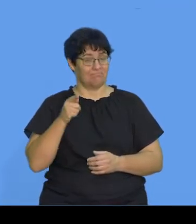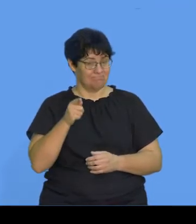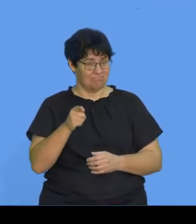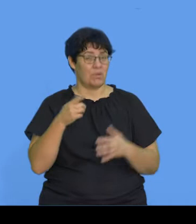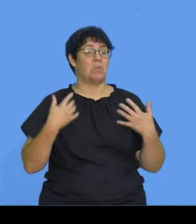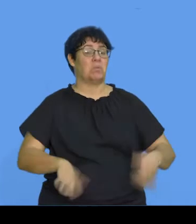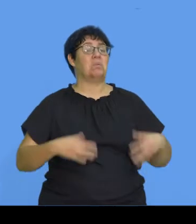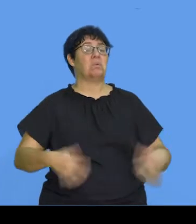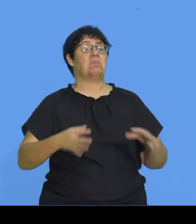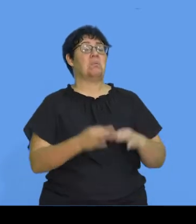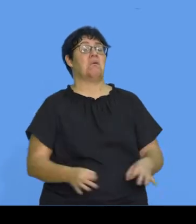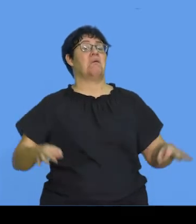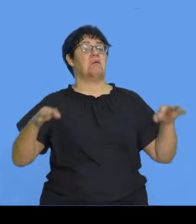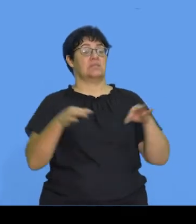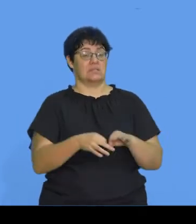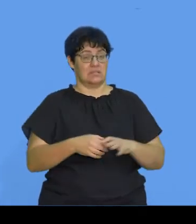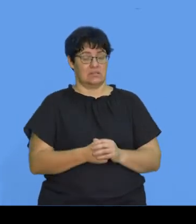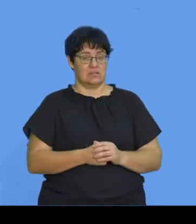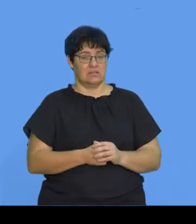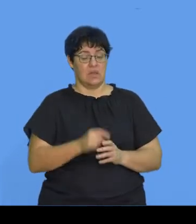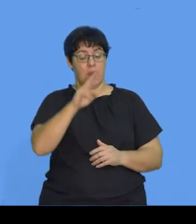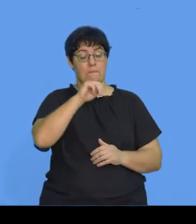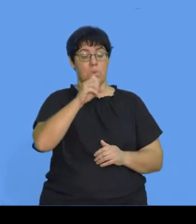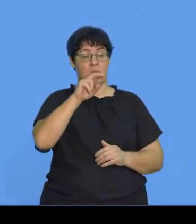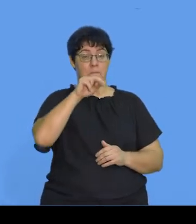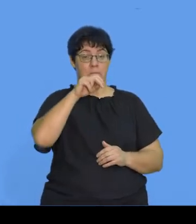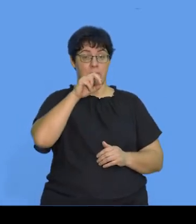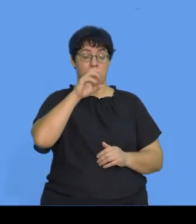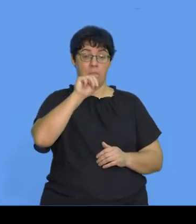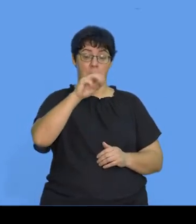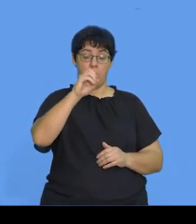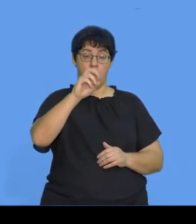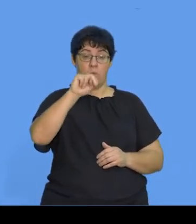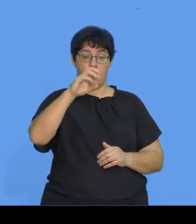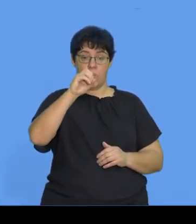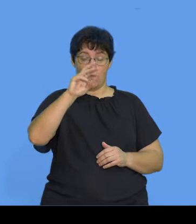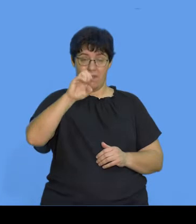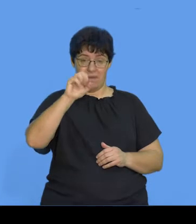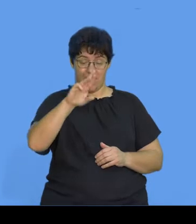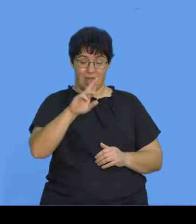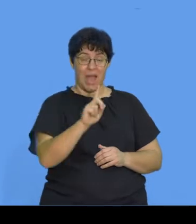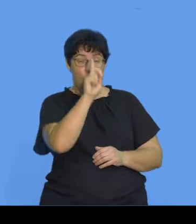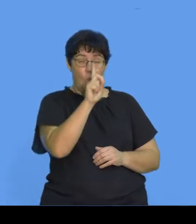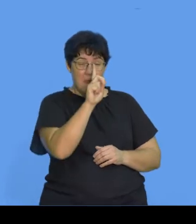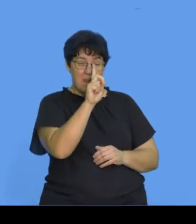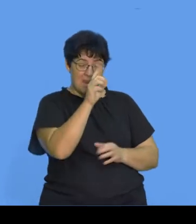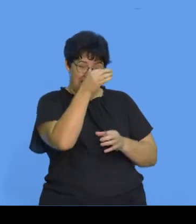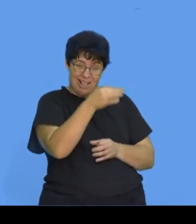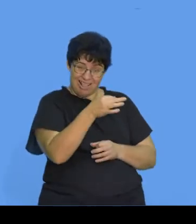This is really important. That monomer, carbohydrates, the single